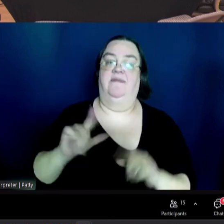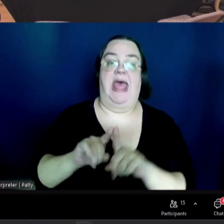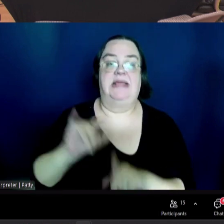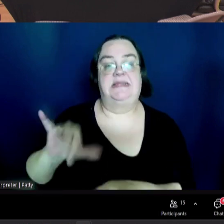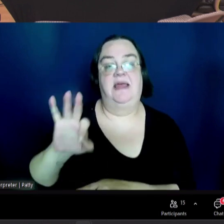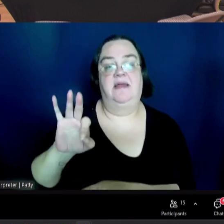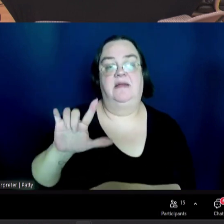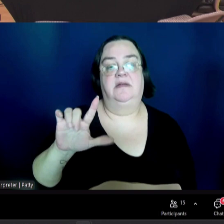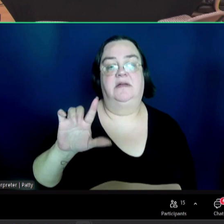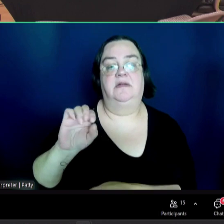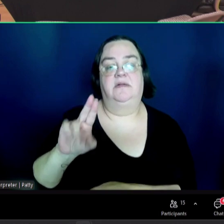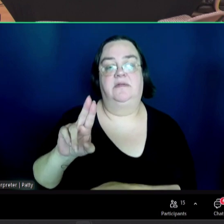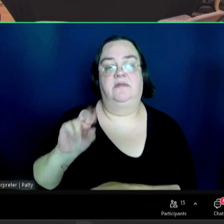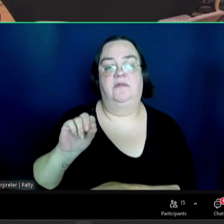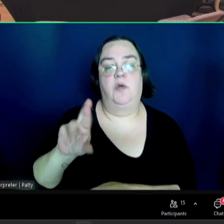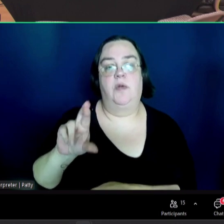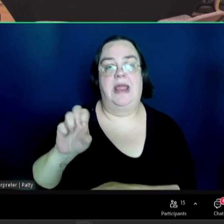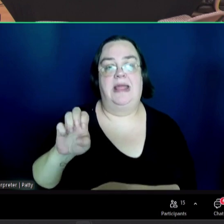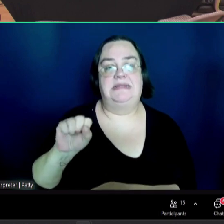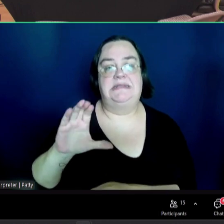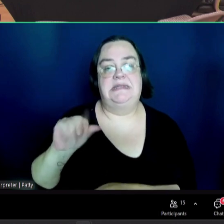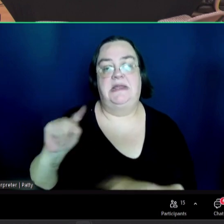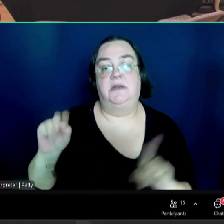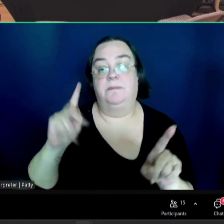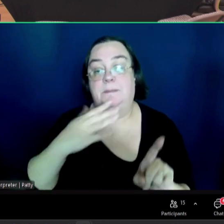Okay, great. Thank you.